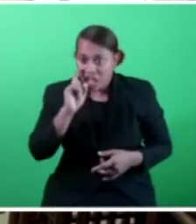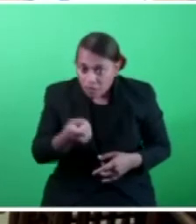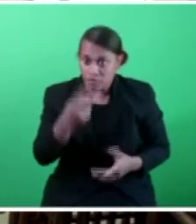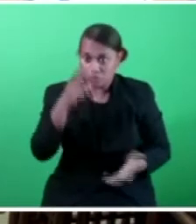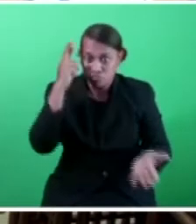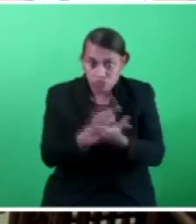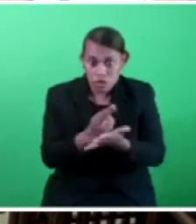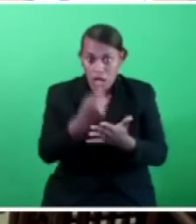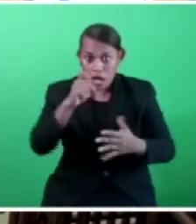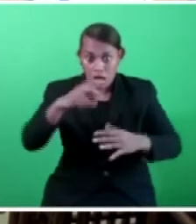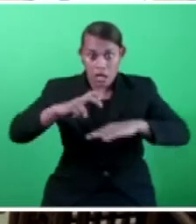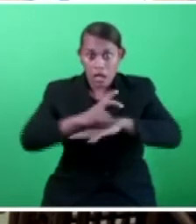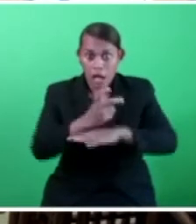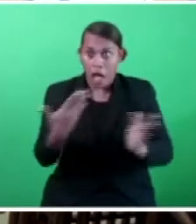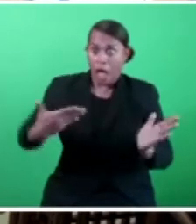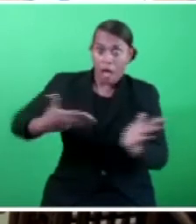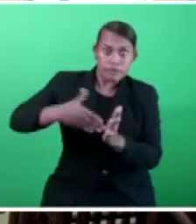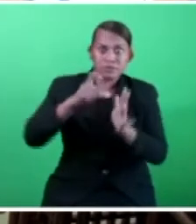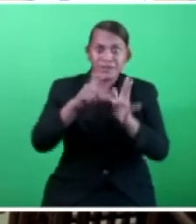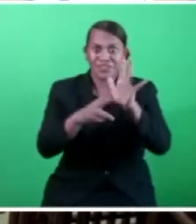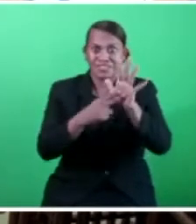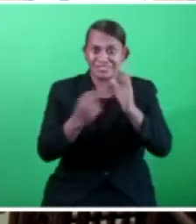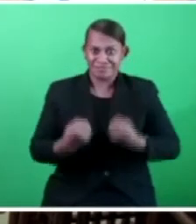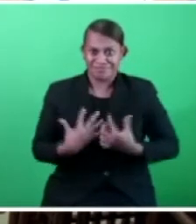Speaker, the petition claims that trade winds